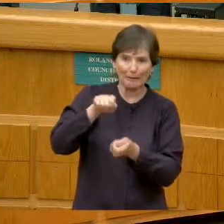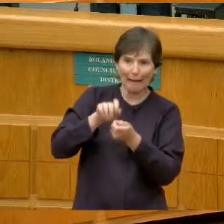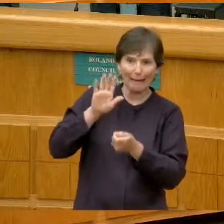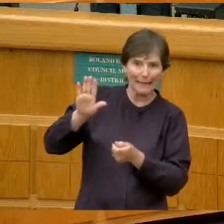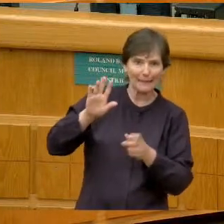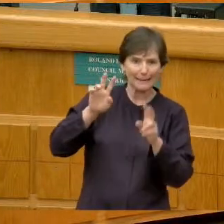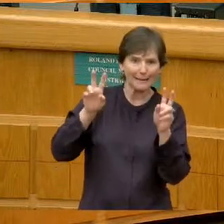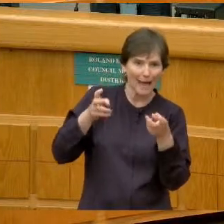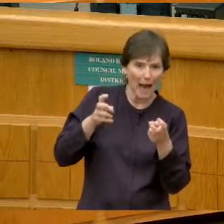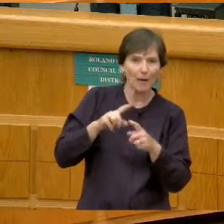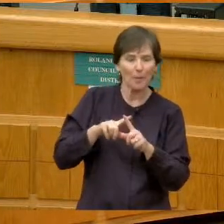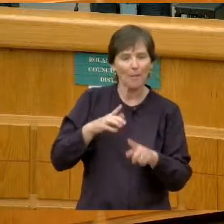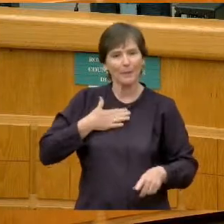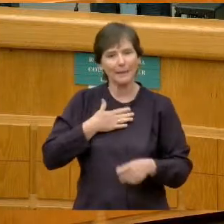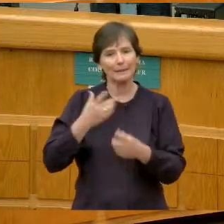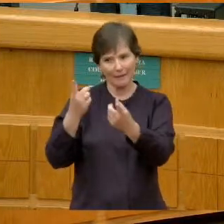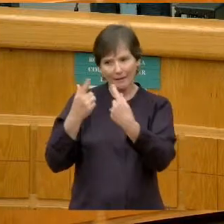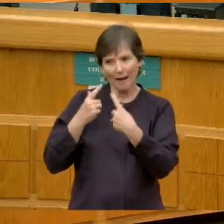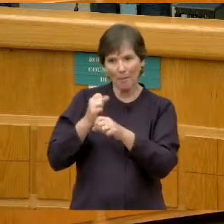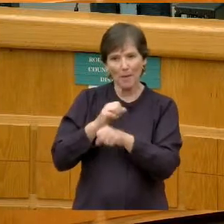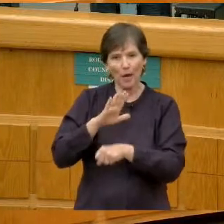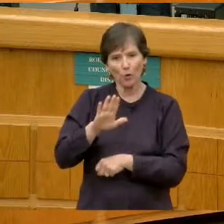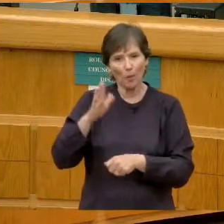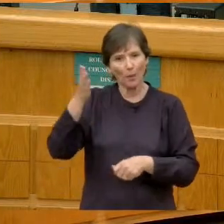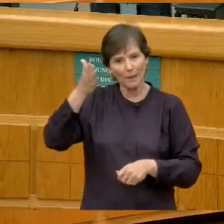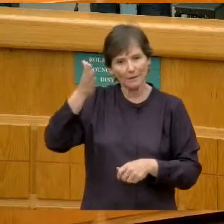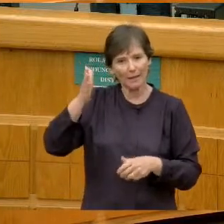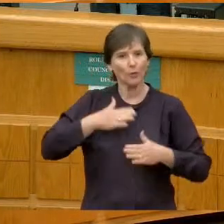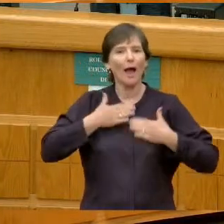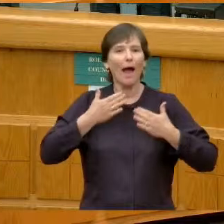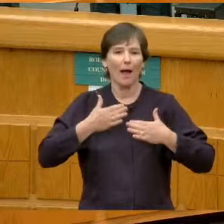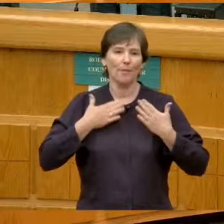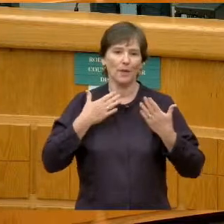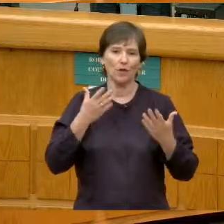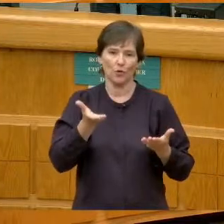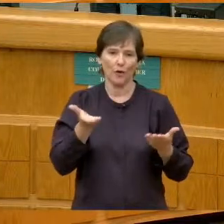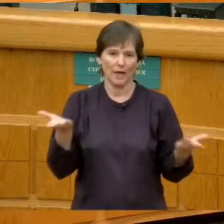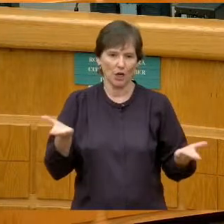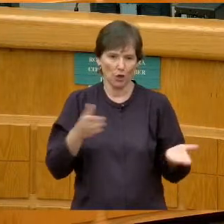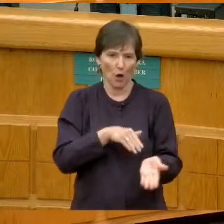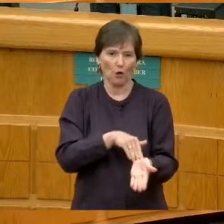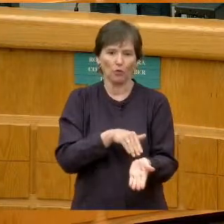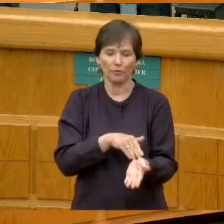come down and make your presentation. We're glad to have you. They may want to come clean the rostrum before I leave.